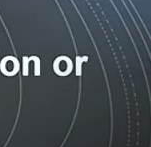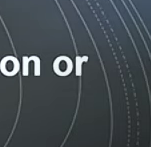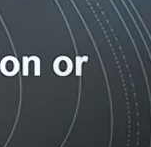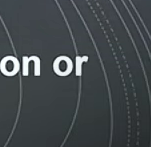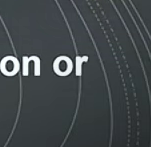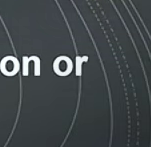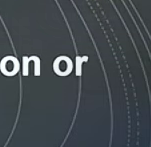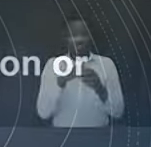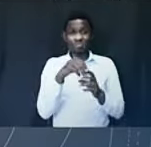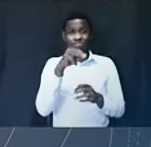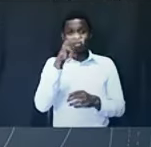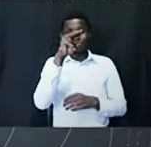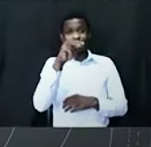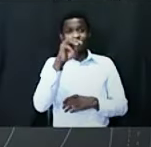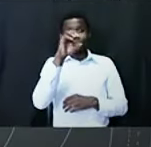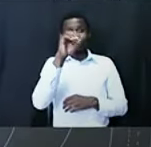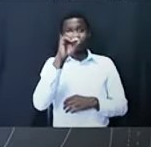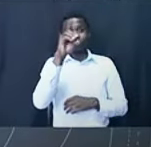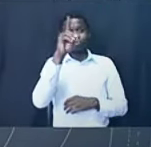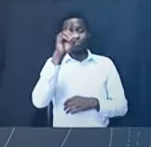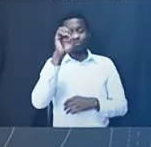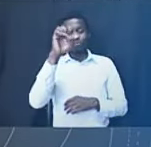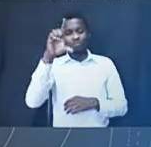there. As